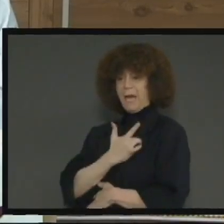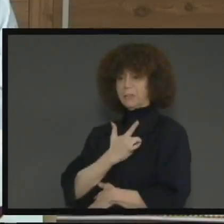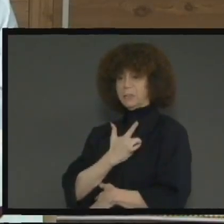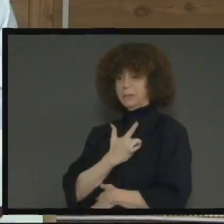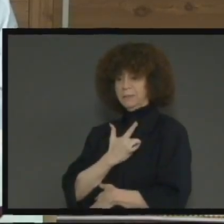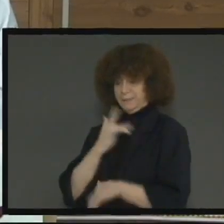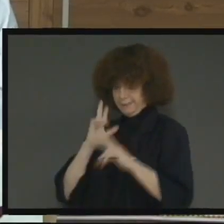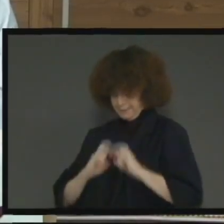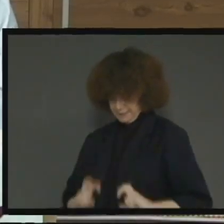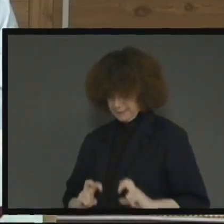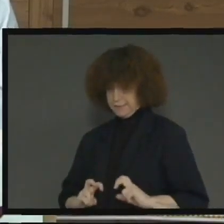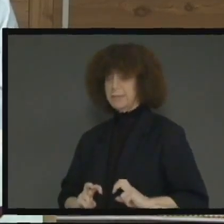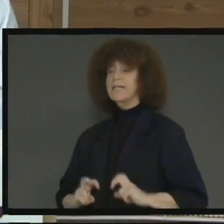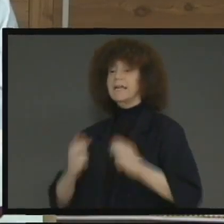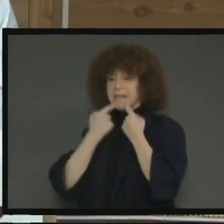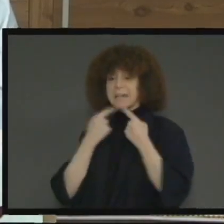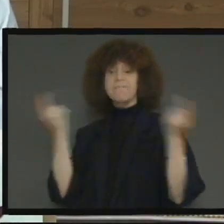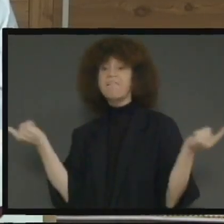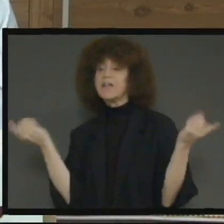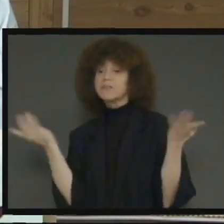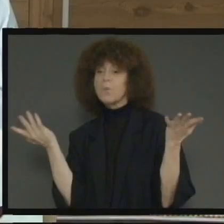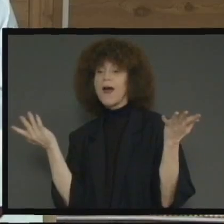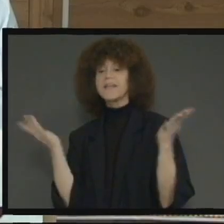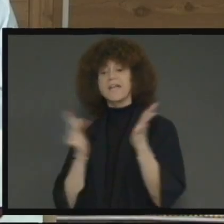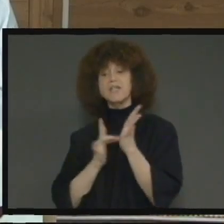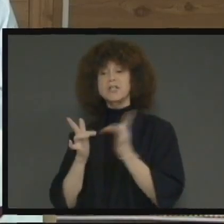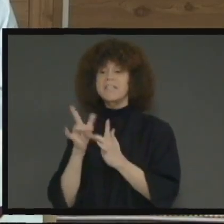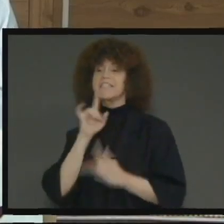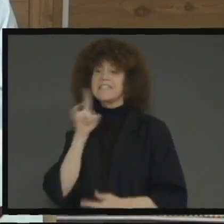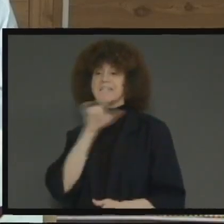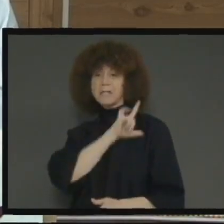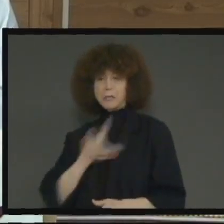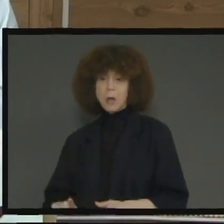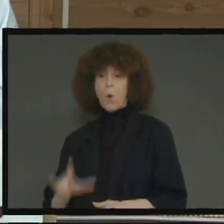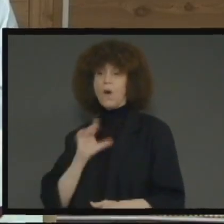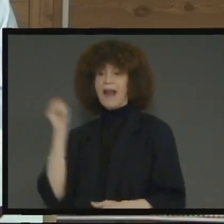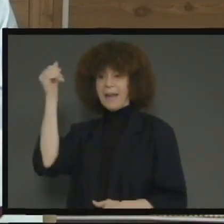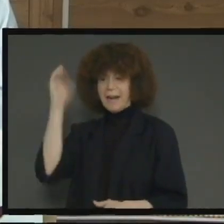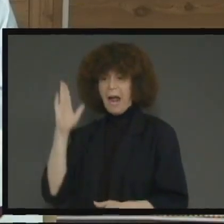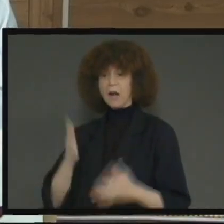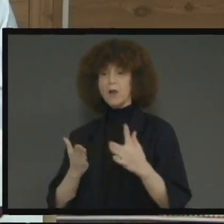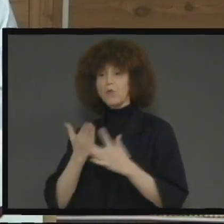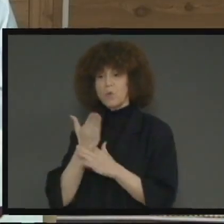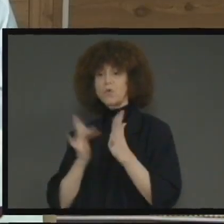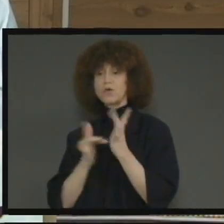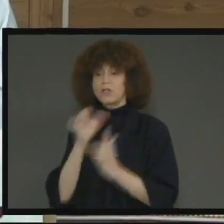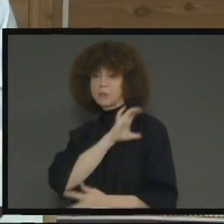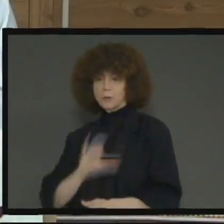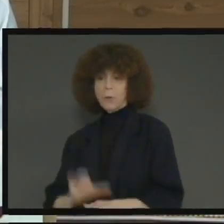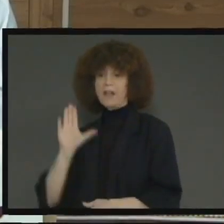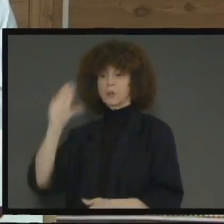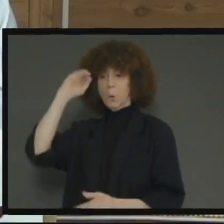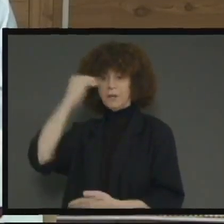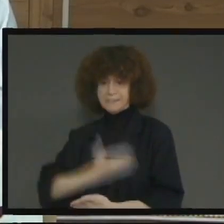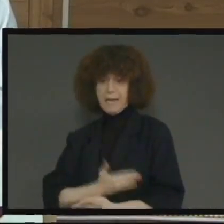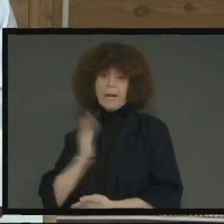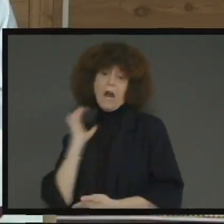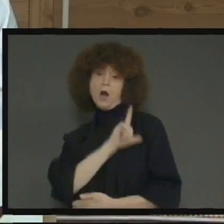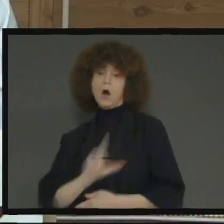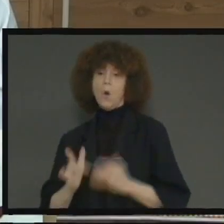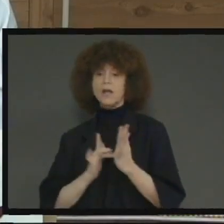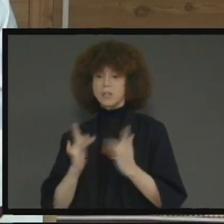us, withhold forgiveness from the unrepentant as long as they do not repent. But